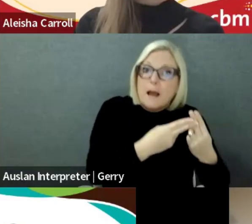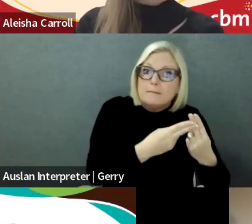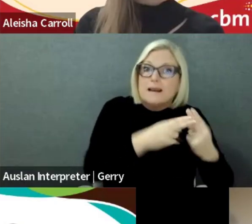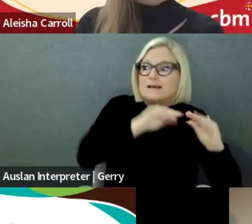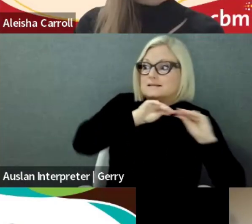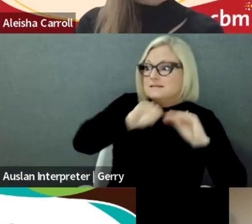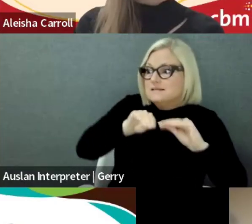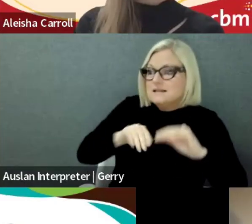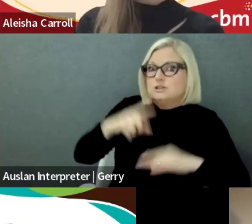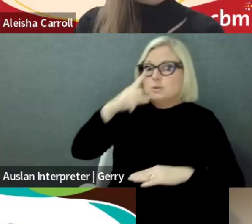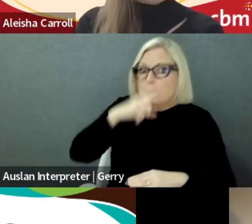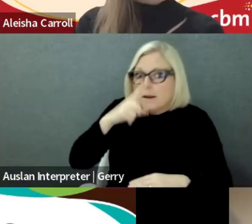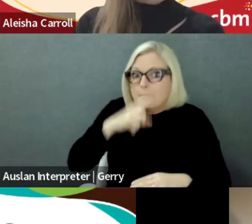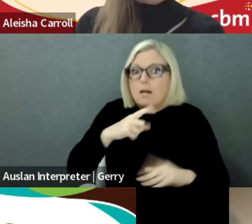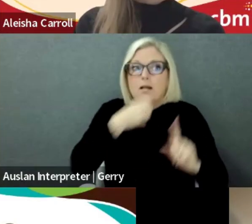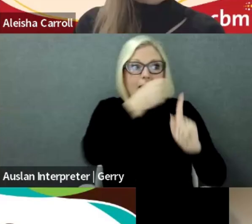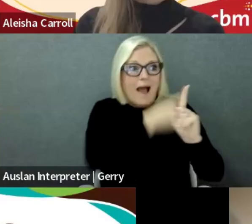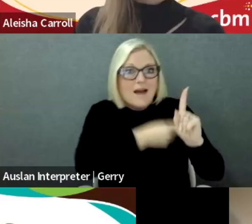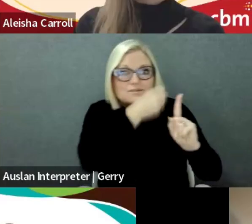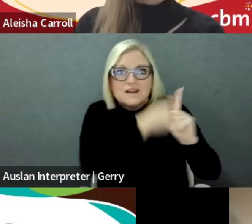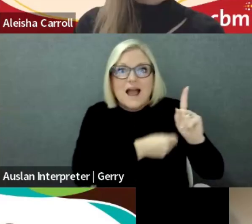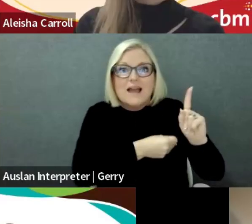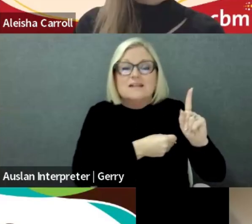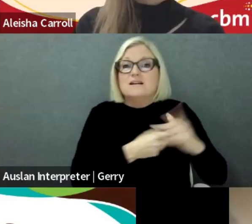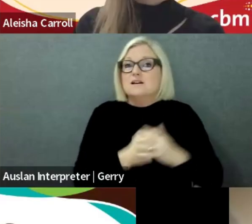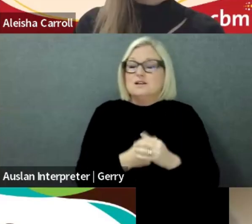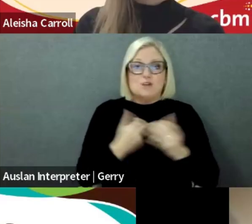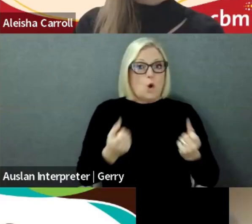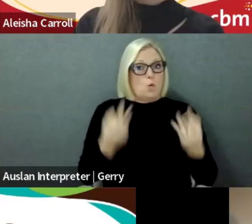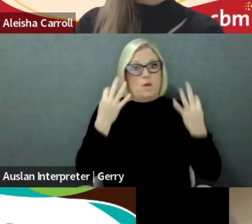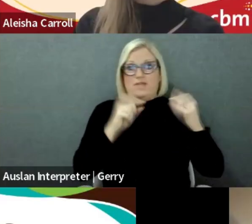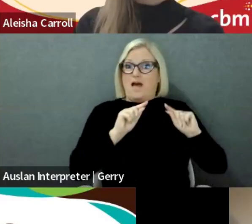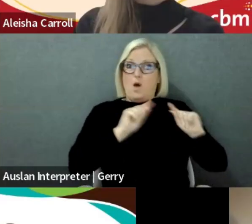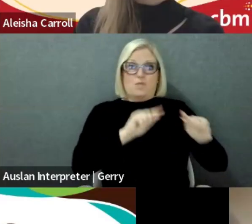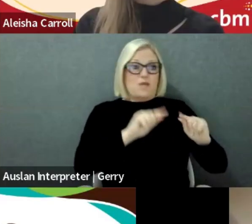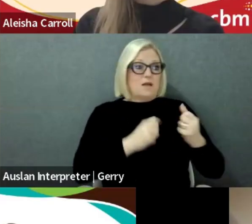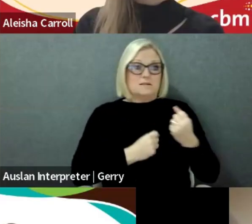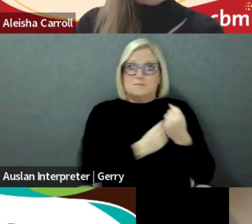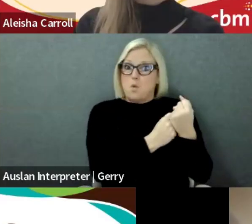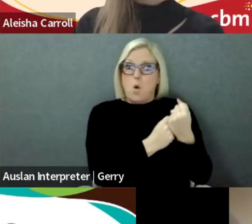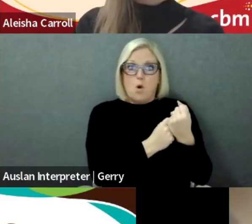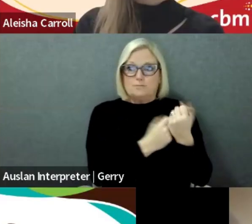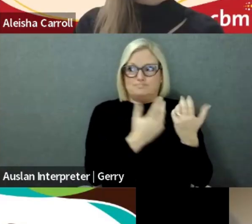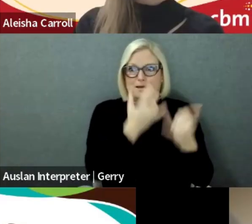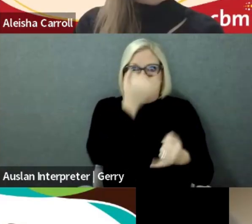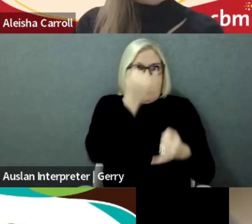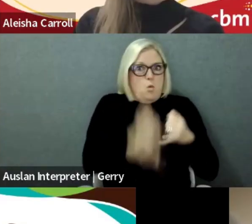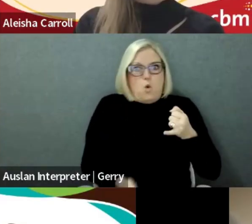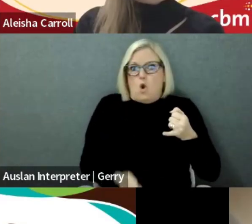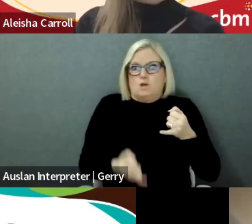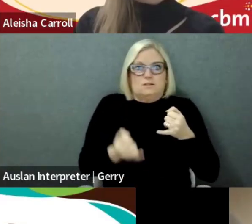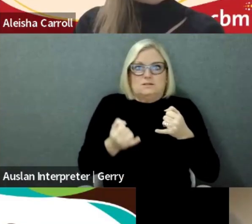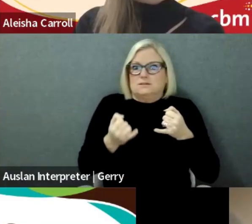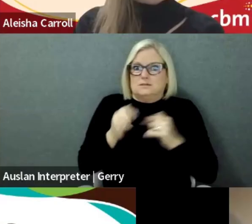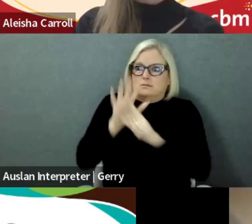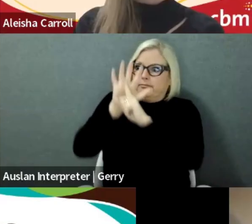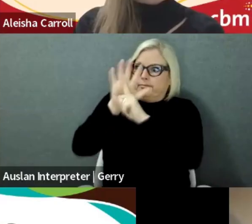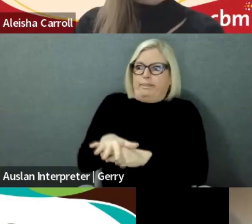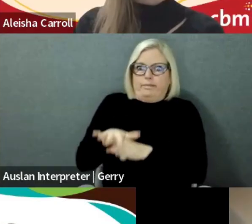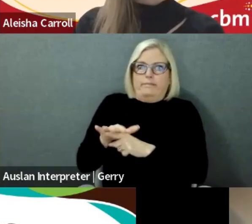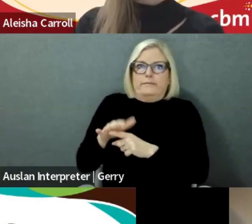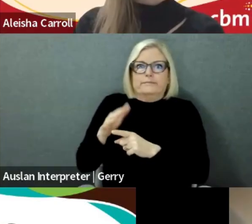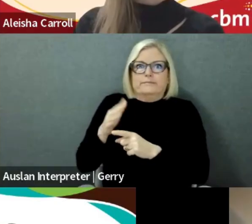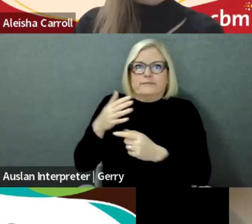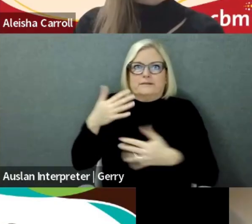change. And without this support, people with psychosocial disabilities may continue to be present in the community, but still excluded from